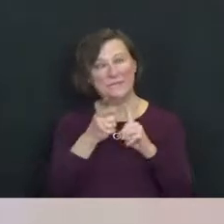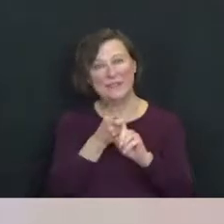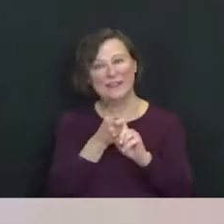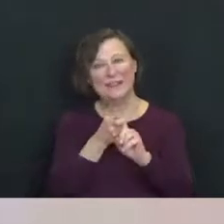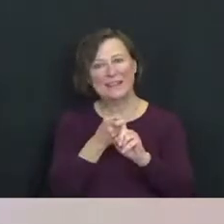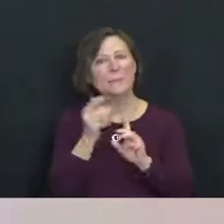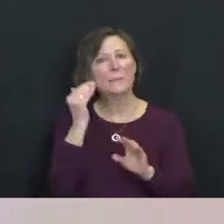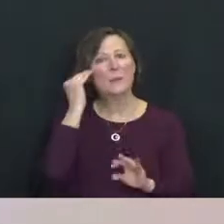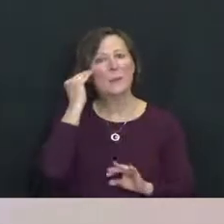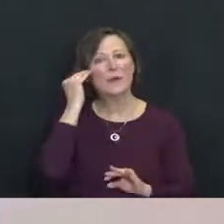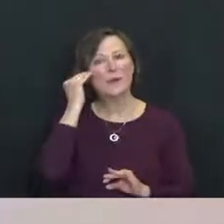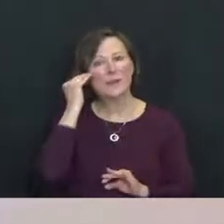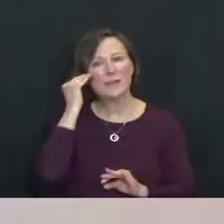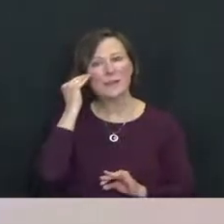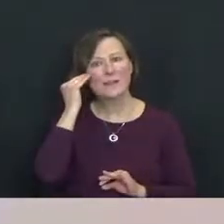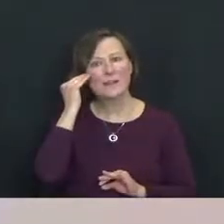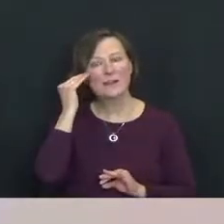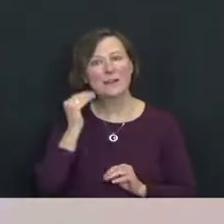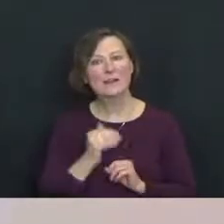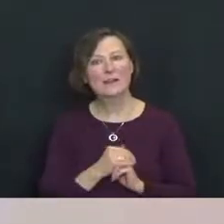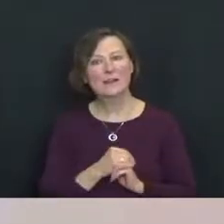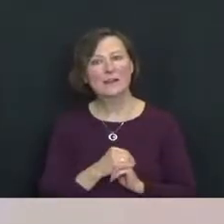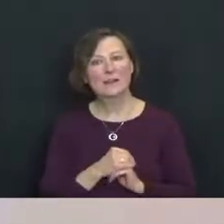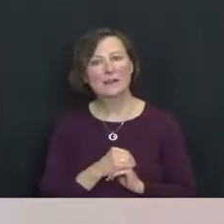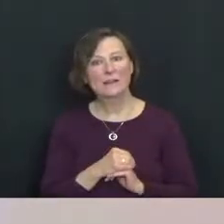be aware